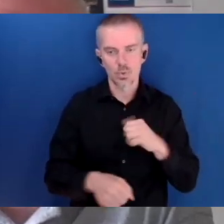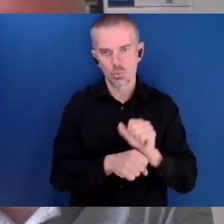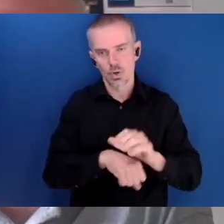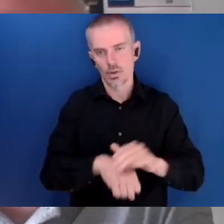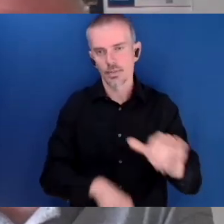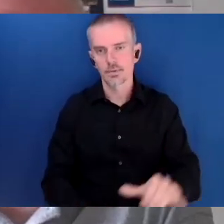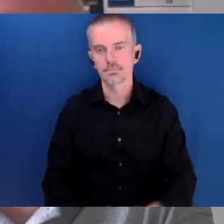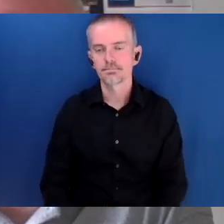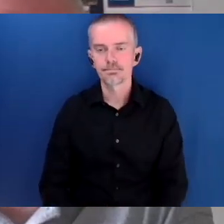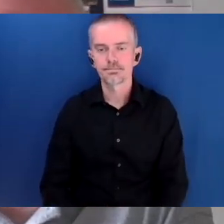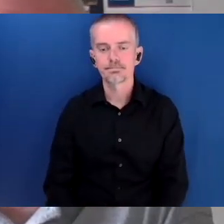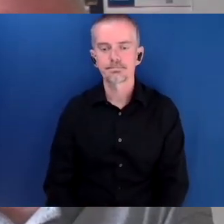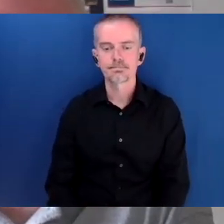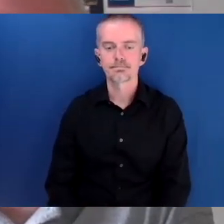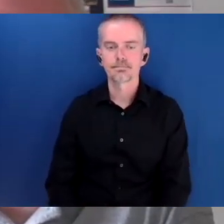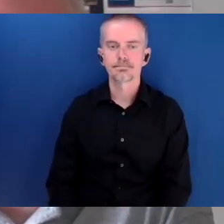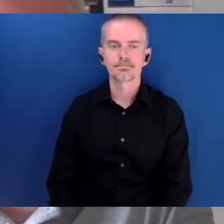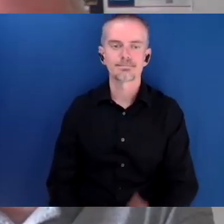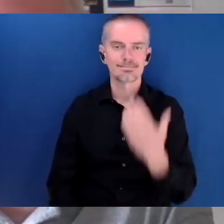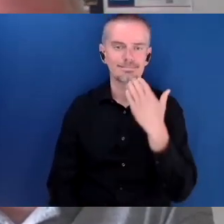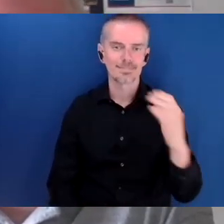Thanks, Chris.